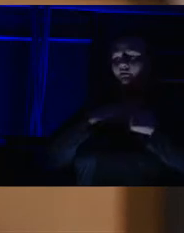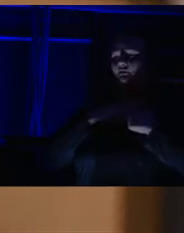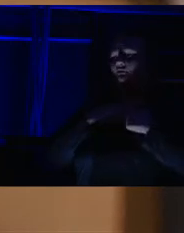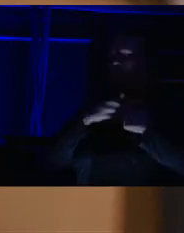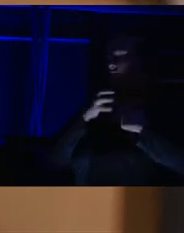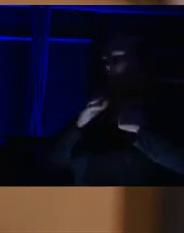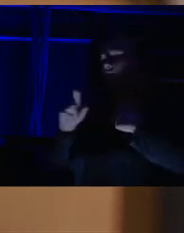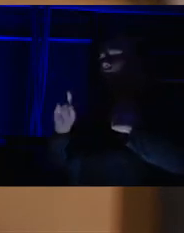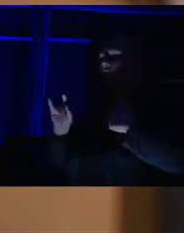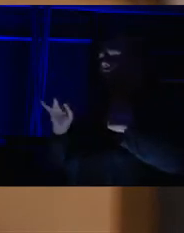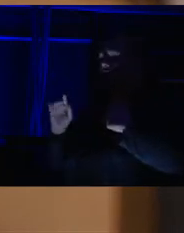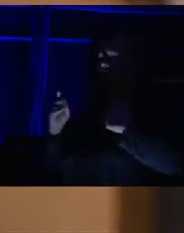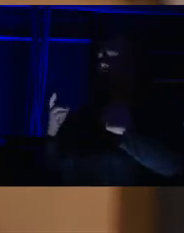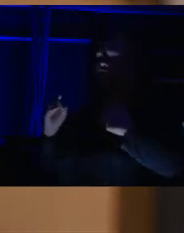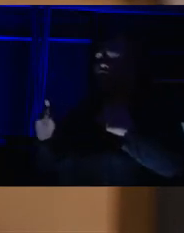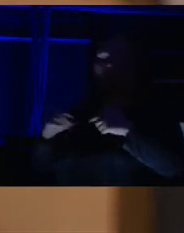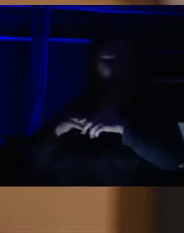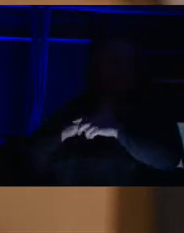the world.